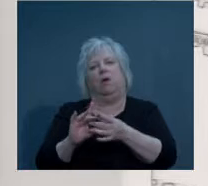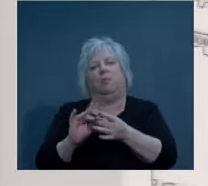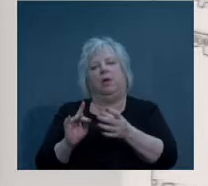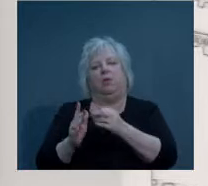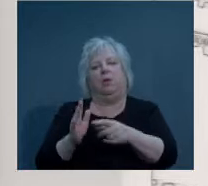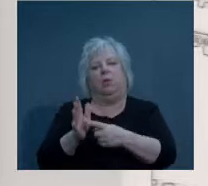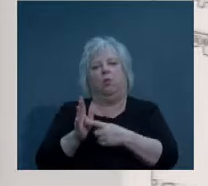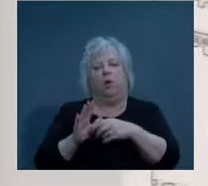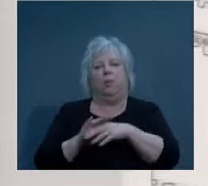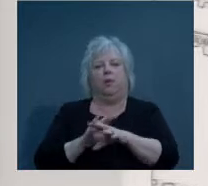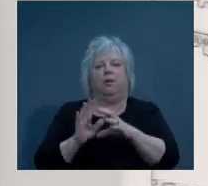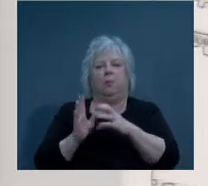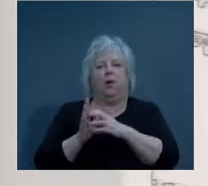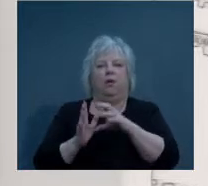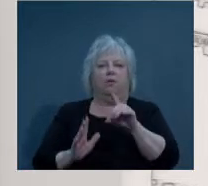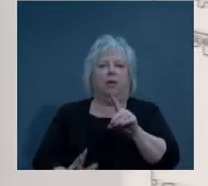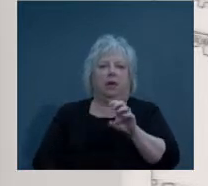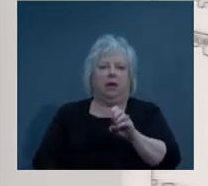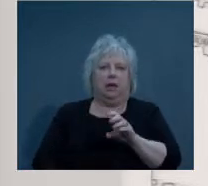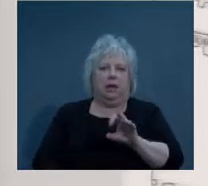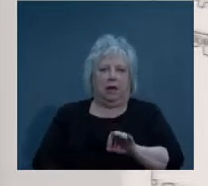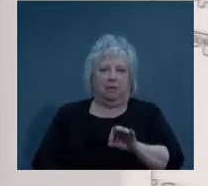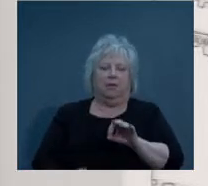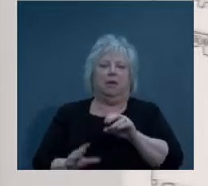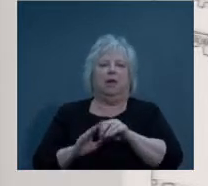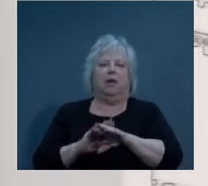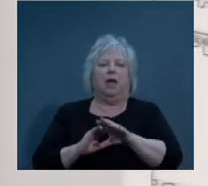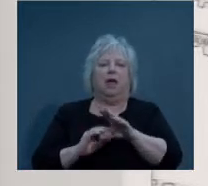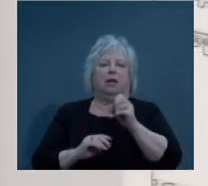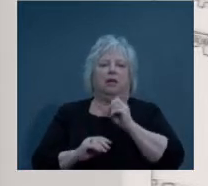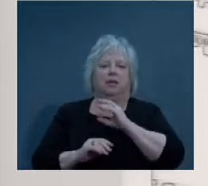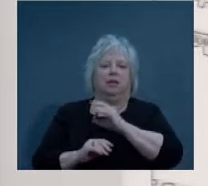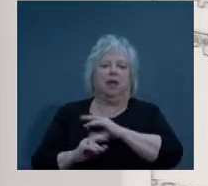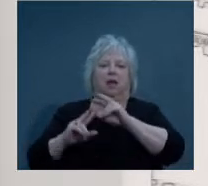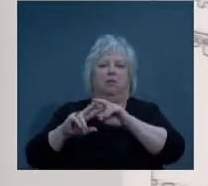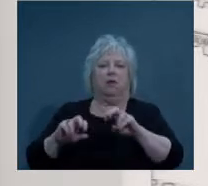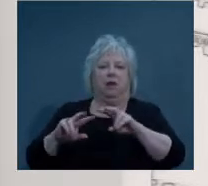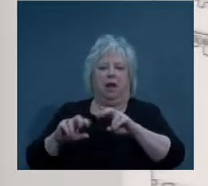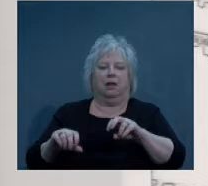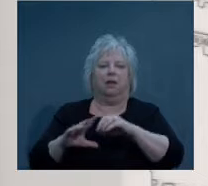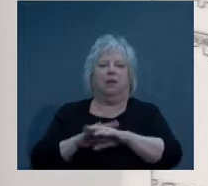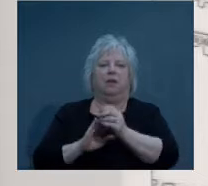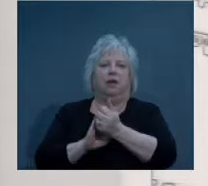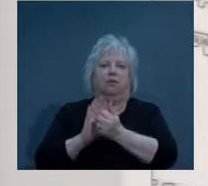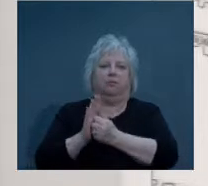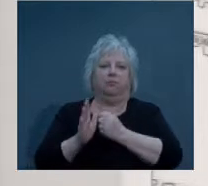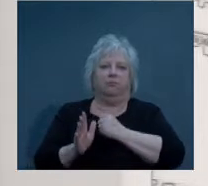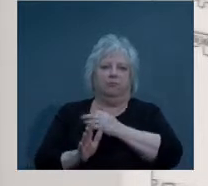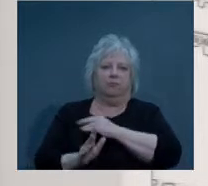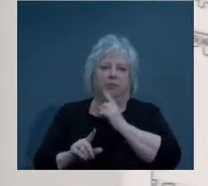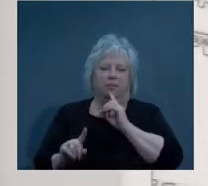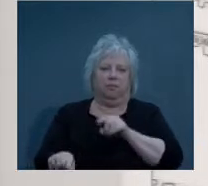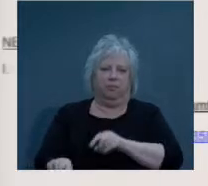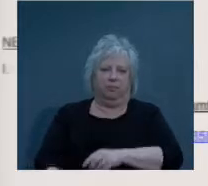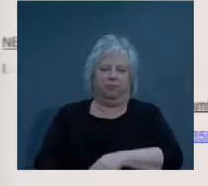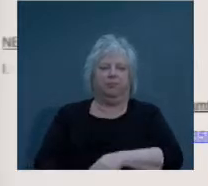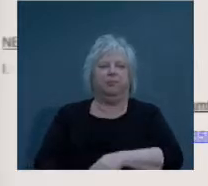conditions outlined in paragraphs D, E, and F, and the staff analysis in the agenda staff report.